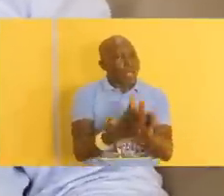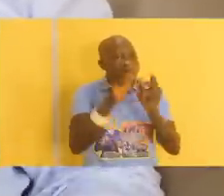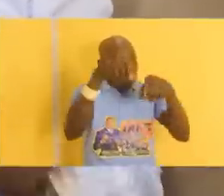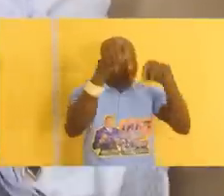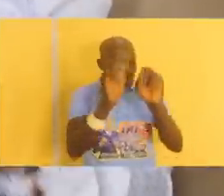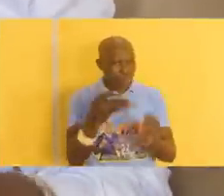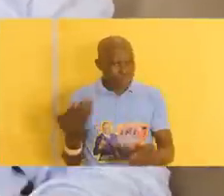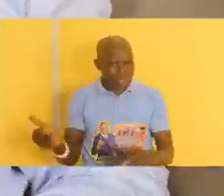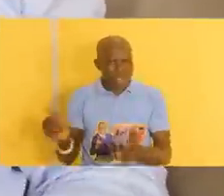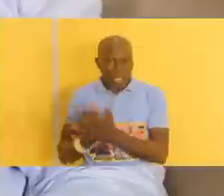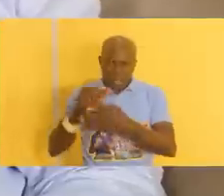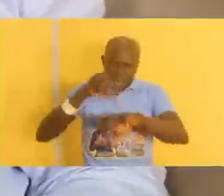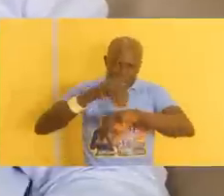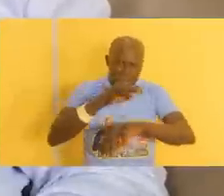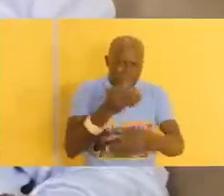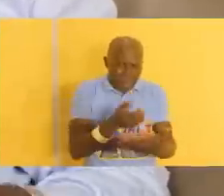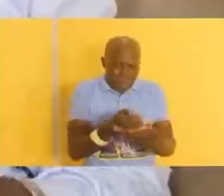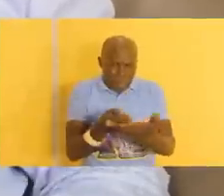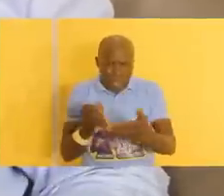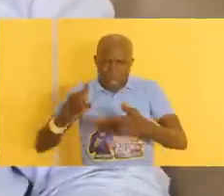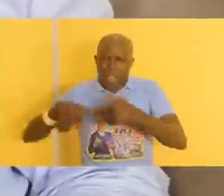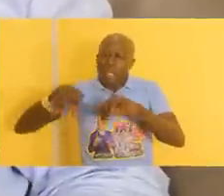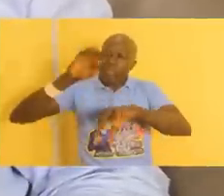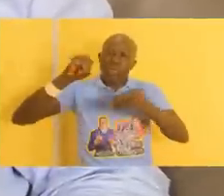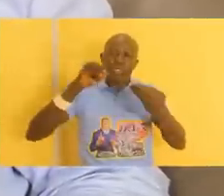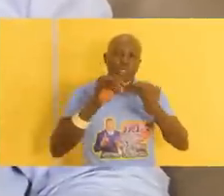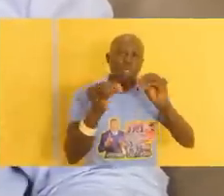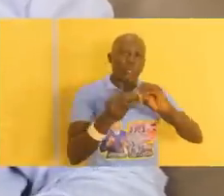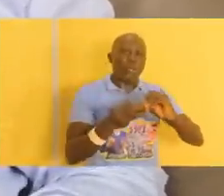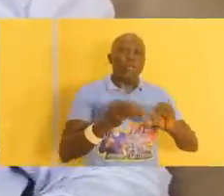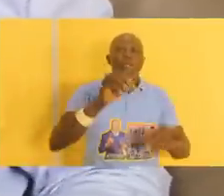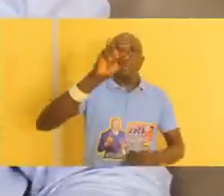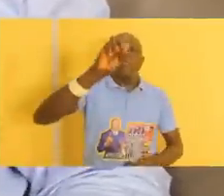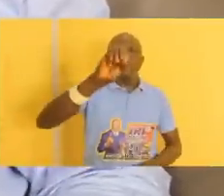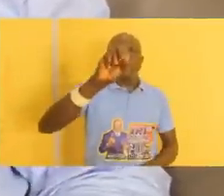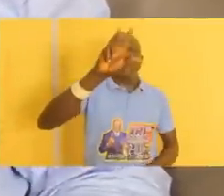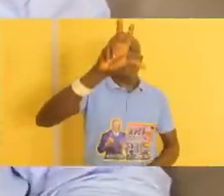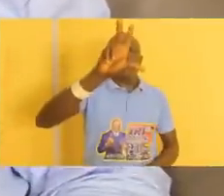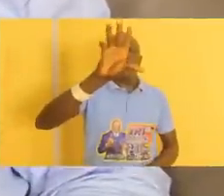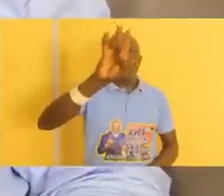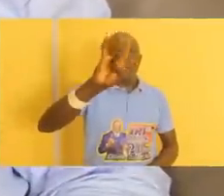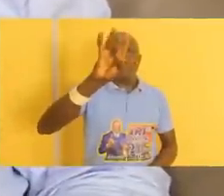something? Send the message. You want to make an inquiry? So the number. Send the message to this number.